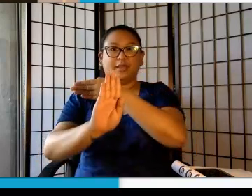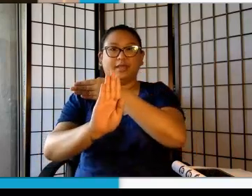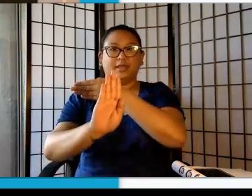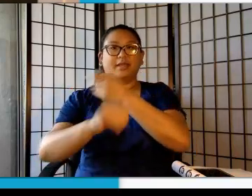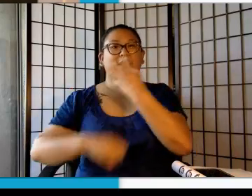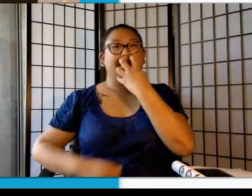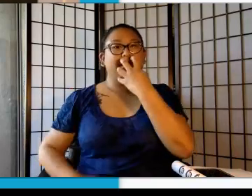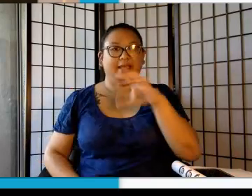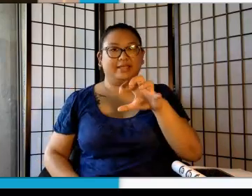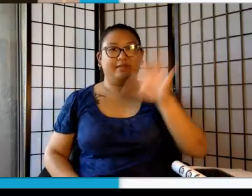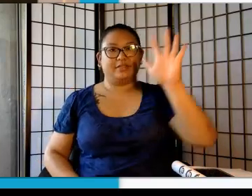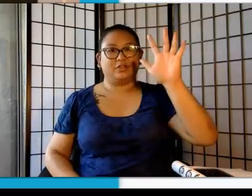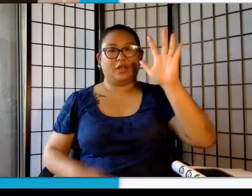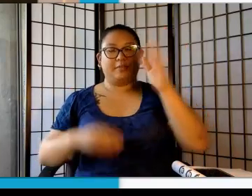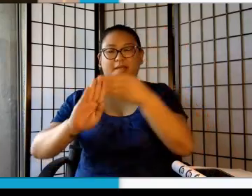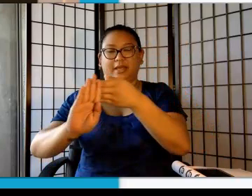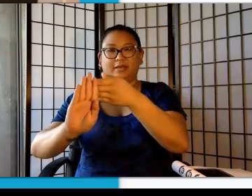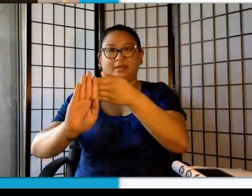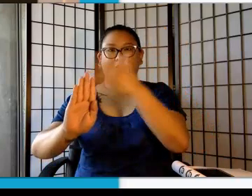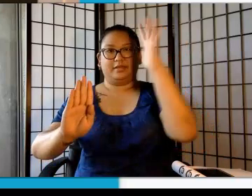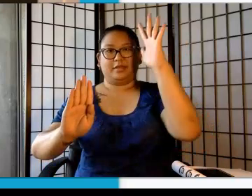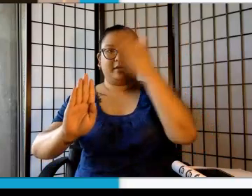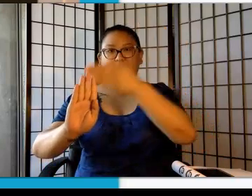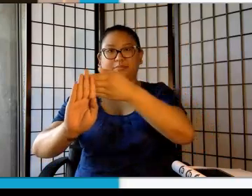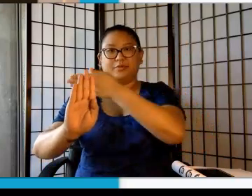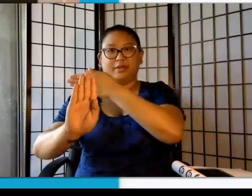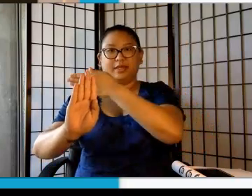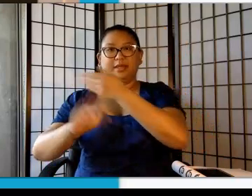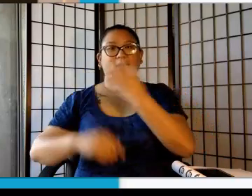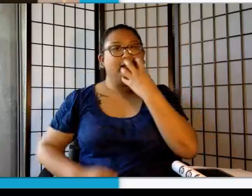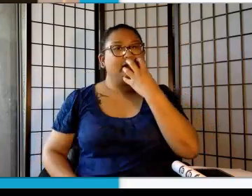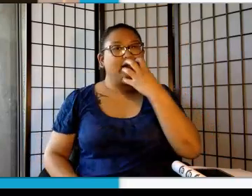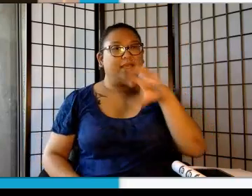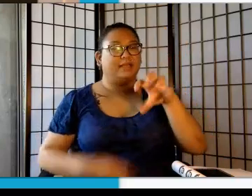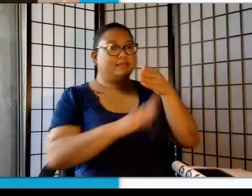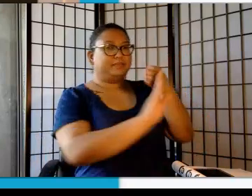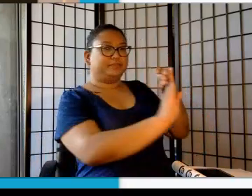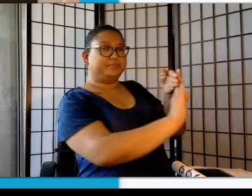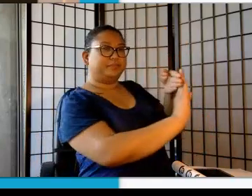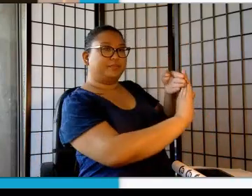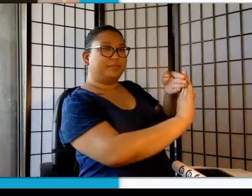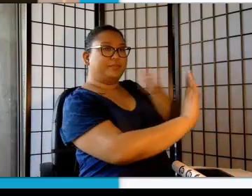Preheat. And this is your dominant hand. Dominant hand. Preheat.